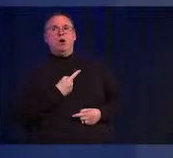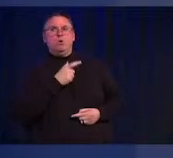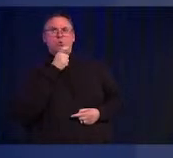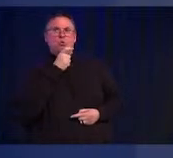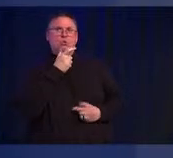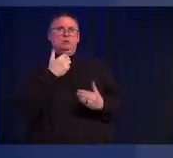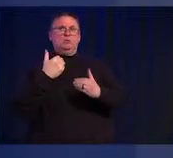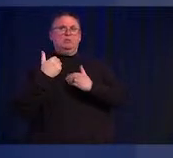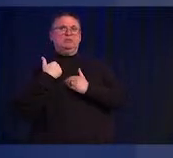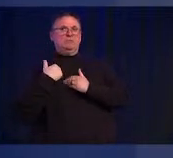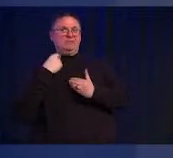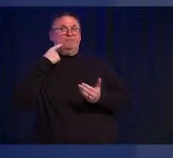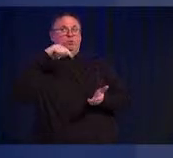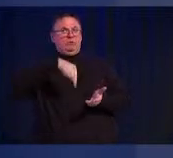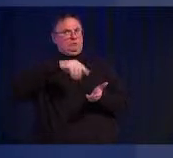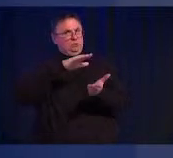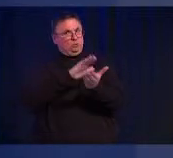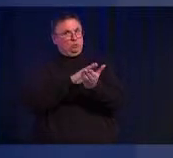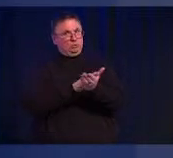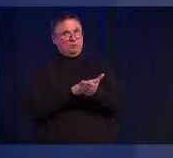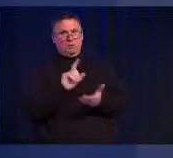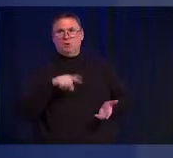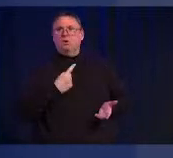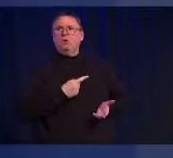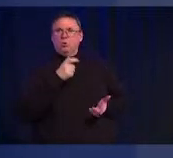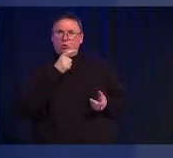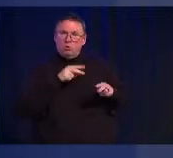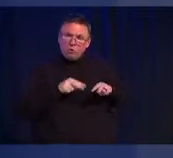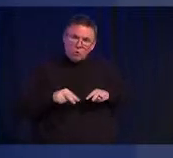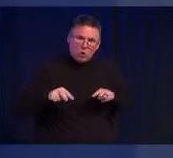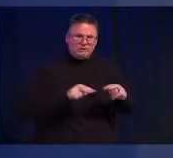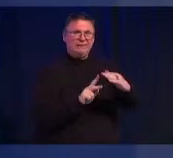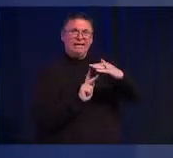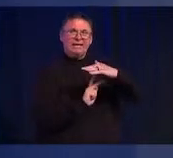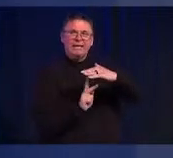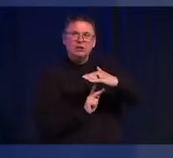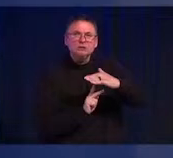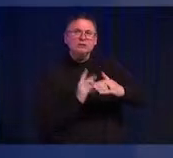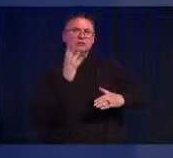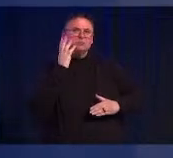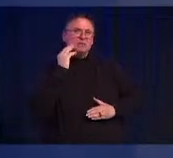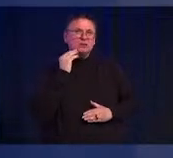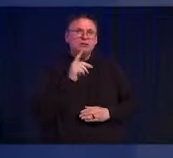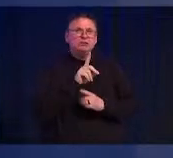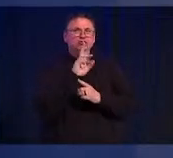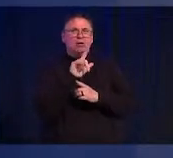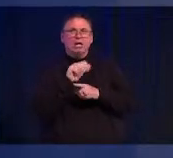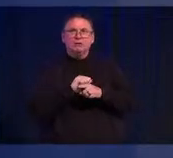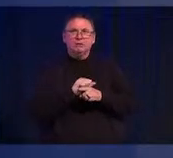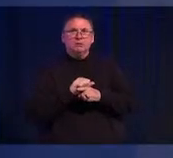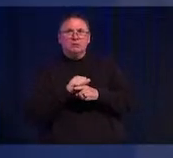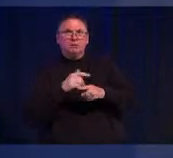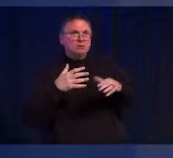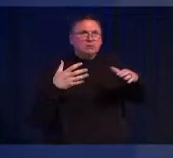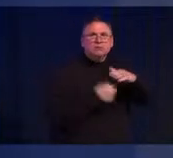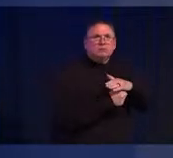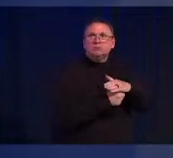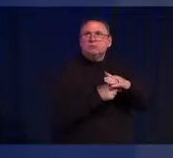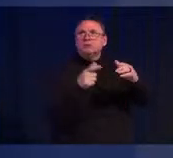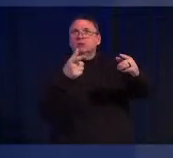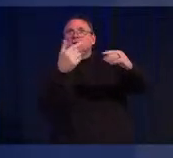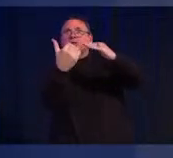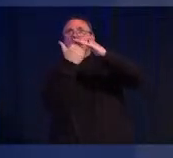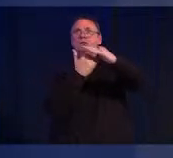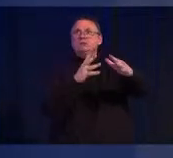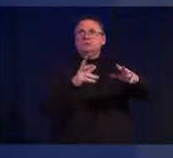has watched kindergartners do a drill because of the fear of someone coming into school with a weapon. And there are a lot of things we can do. First